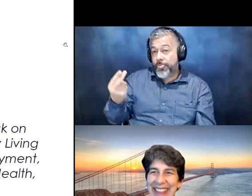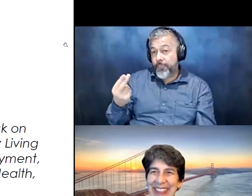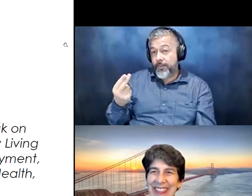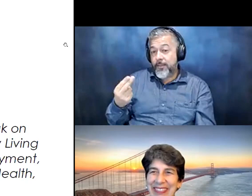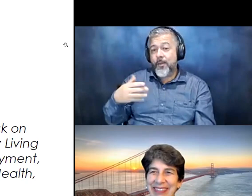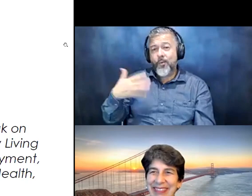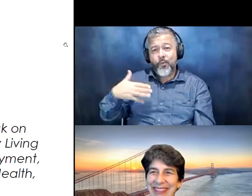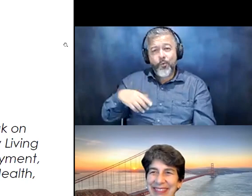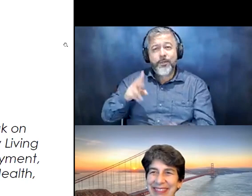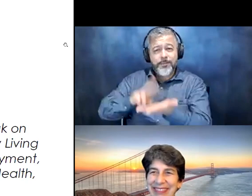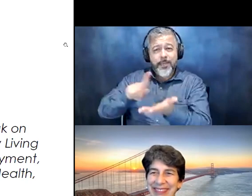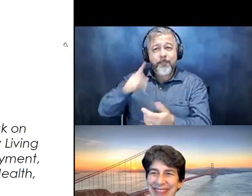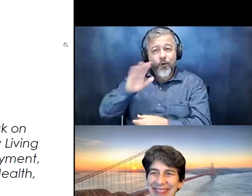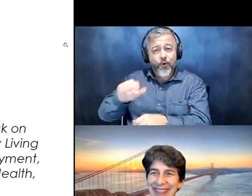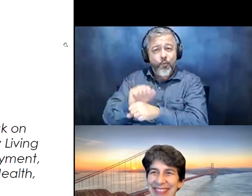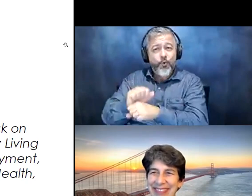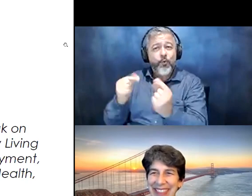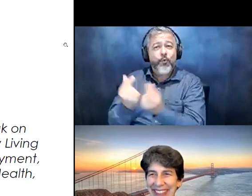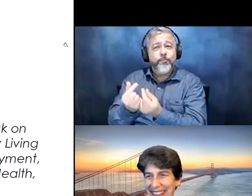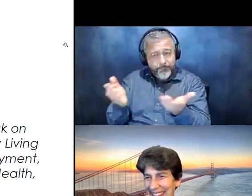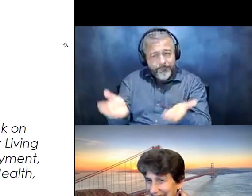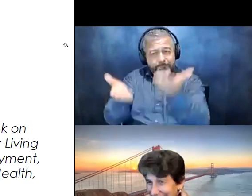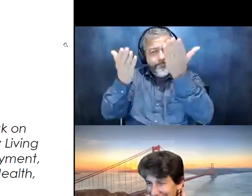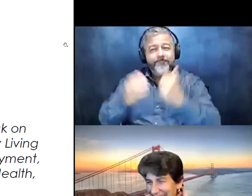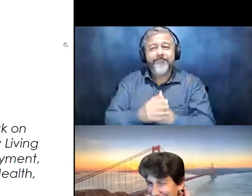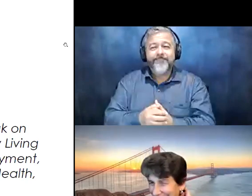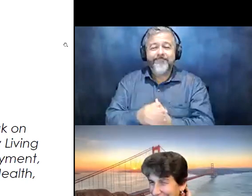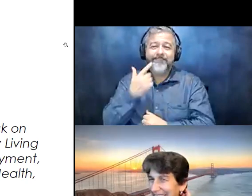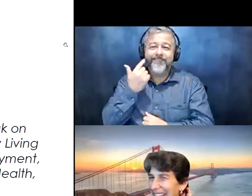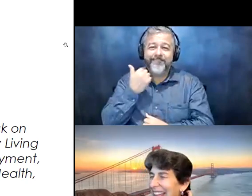sign up for Debbie Toth's work group. Thank you.